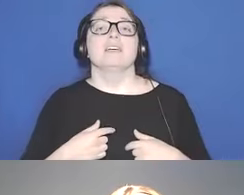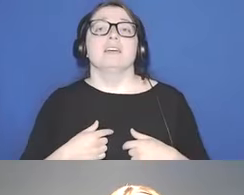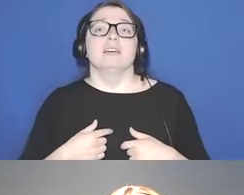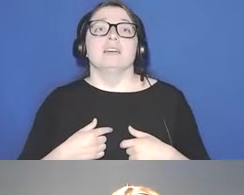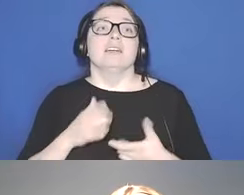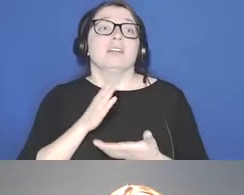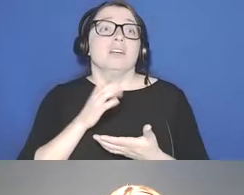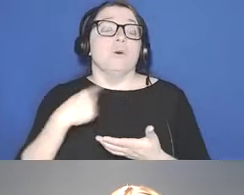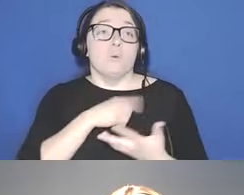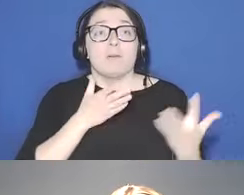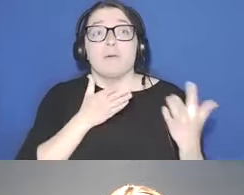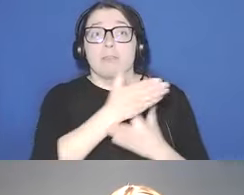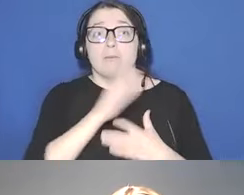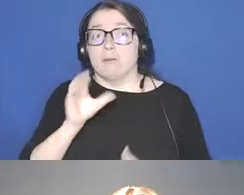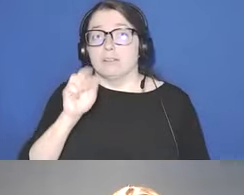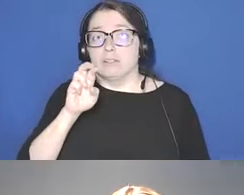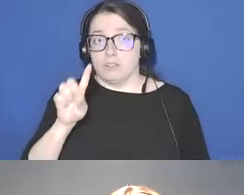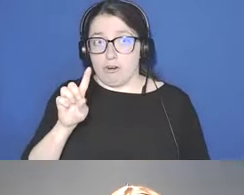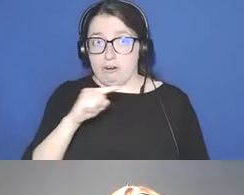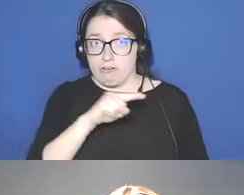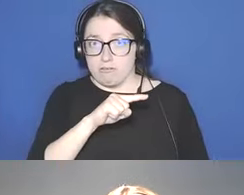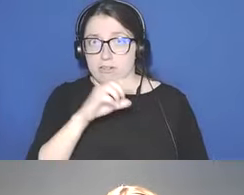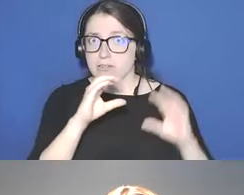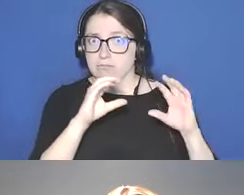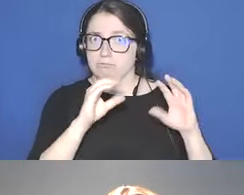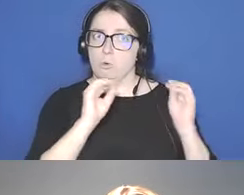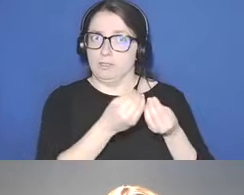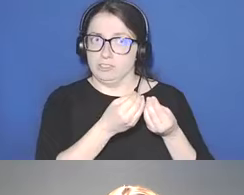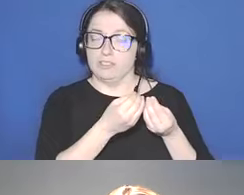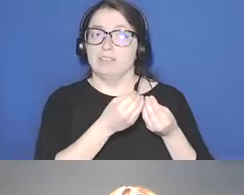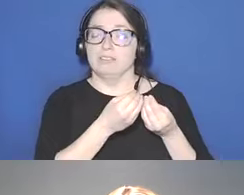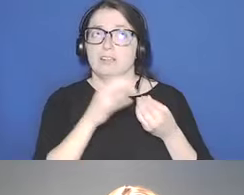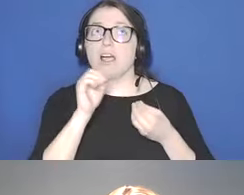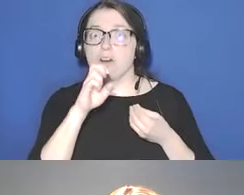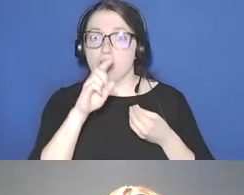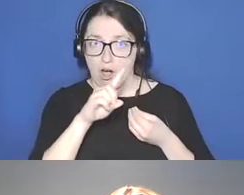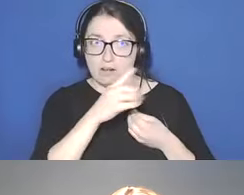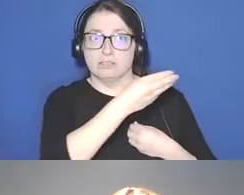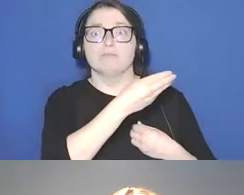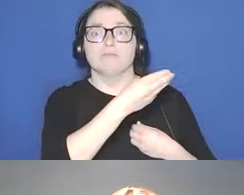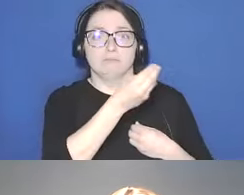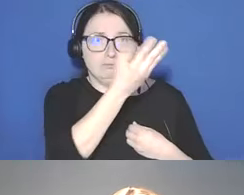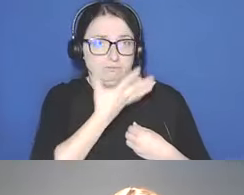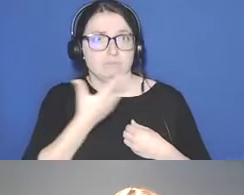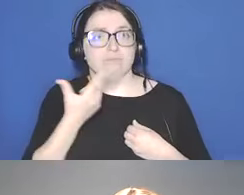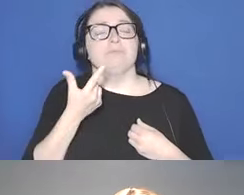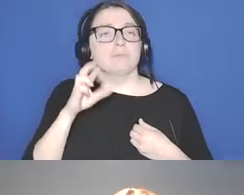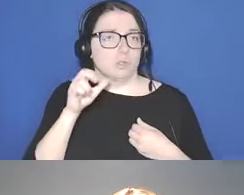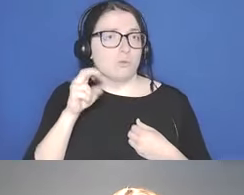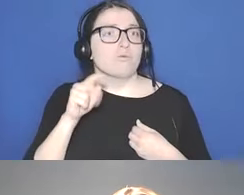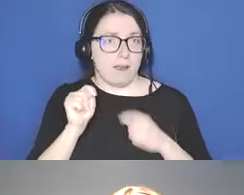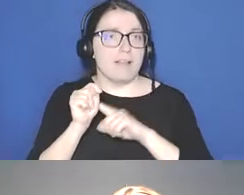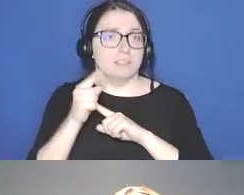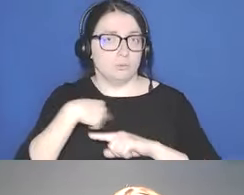and CARD had referred us to a grant and told us, well, you can apply for a grant.